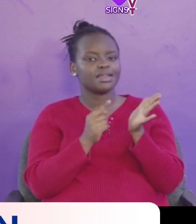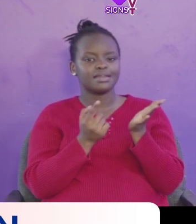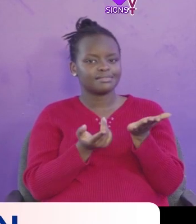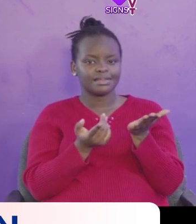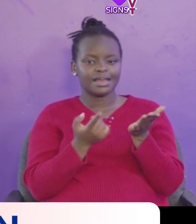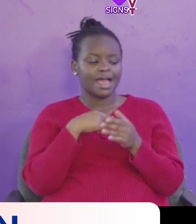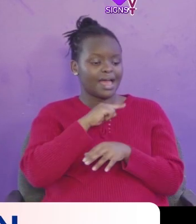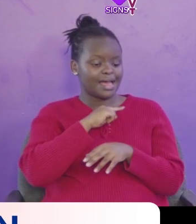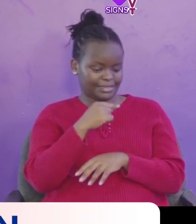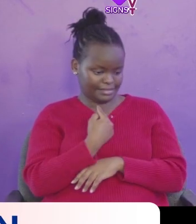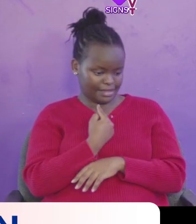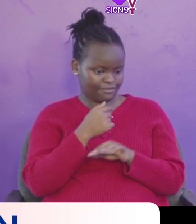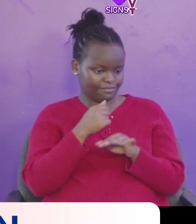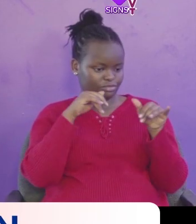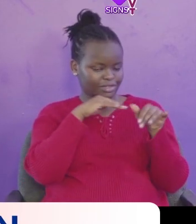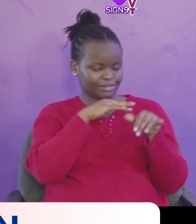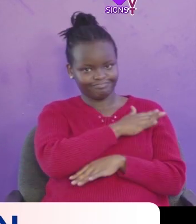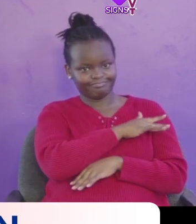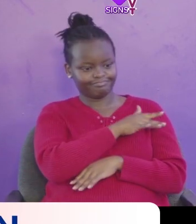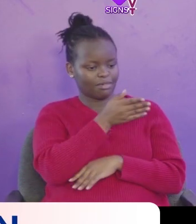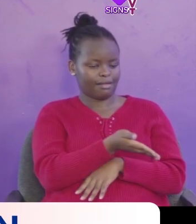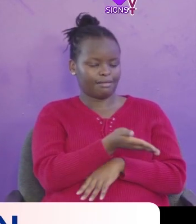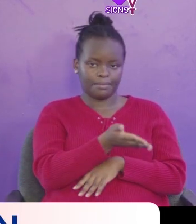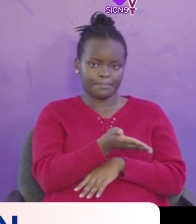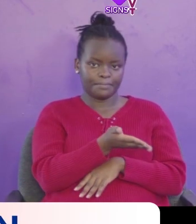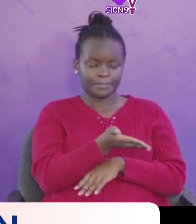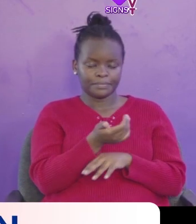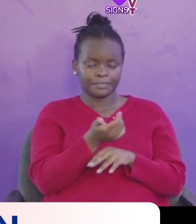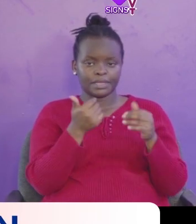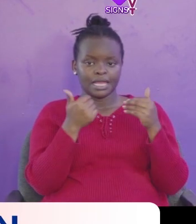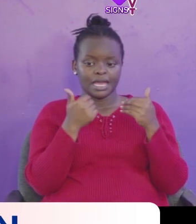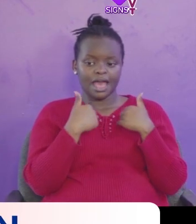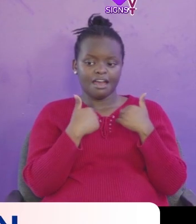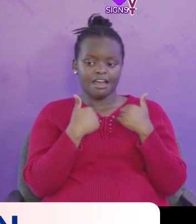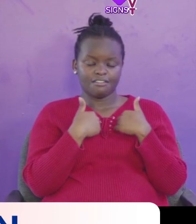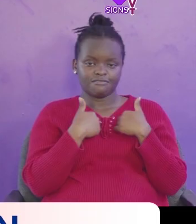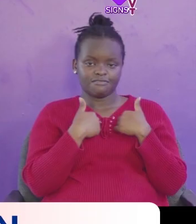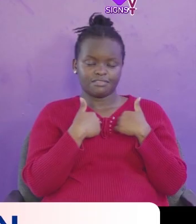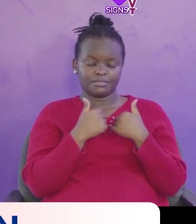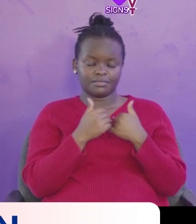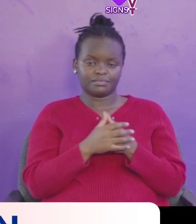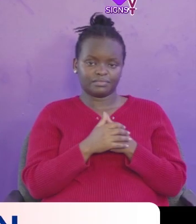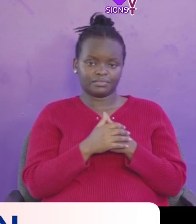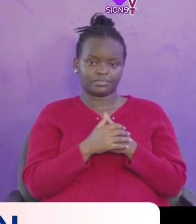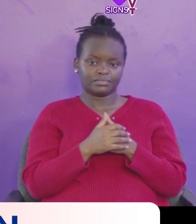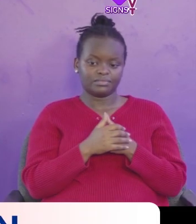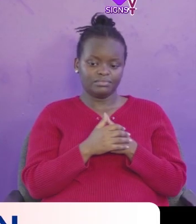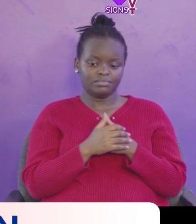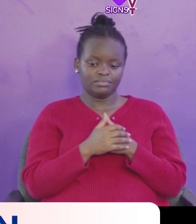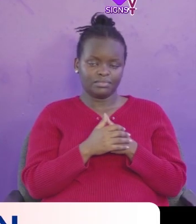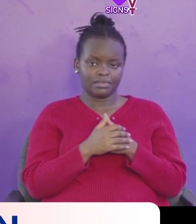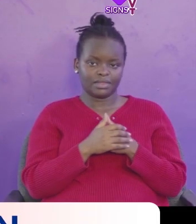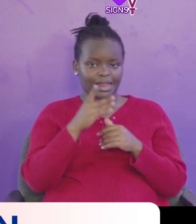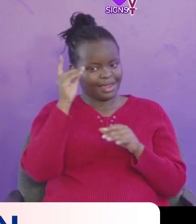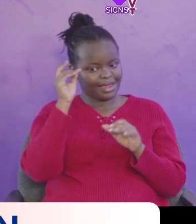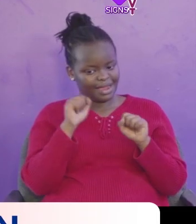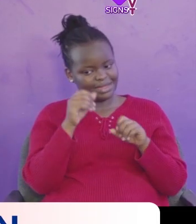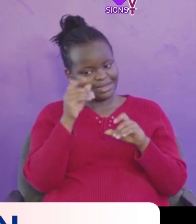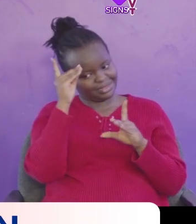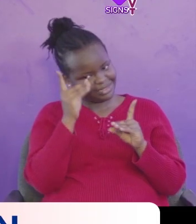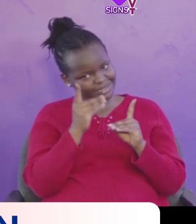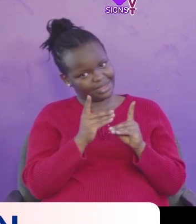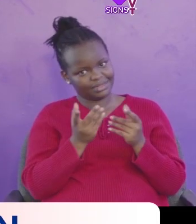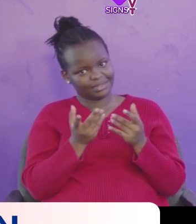sewage. So, okay. We have the mandate to clean the sewage, ndio? Tukiamua clean. Lakini